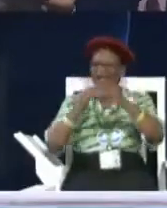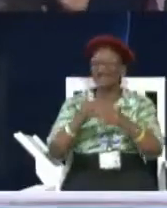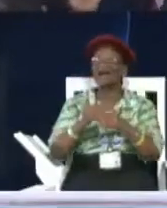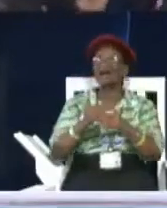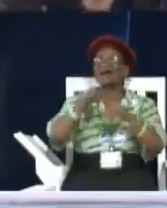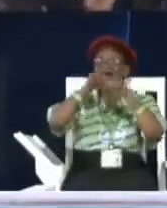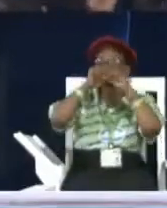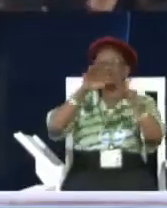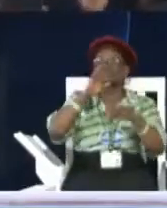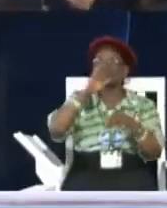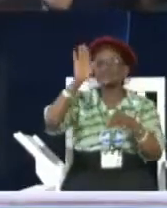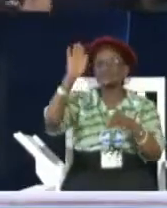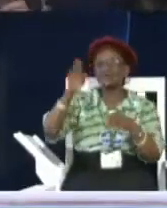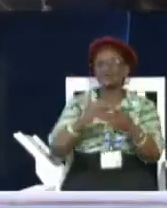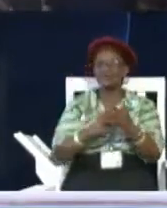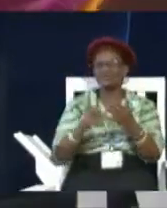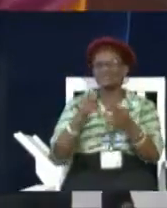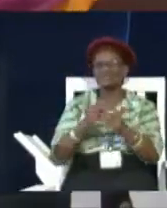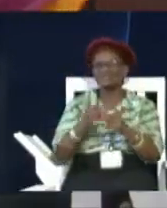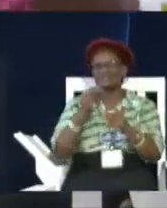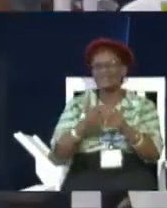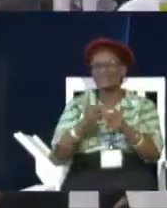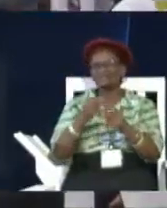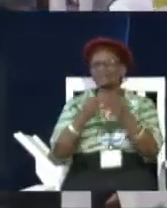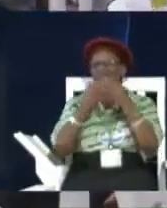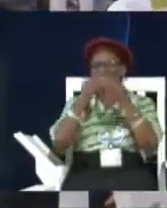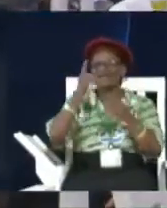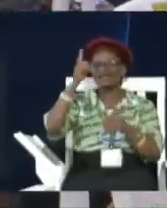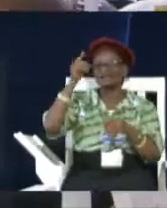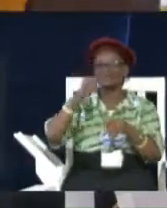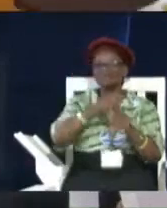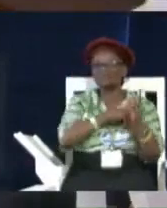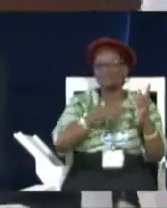Blessed be your holy name. Thank you, Lord.